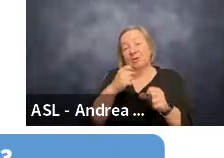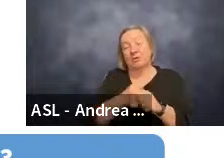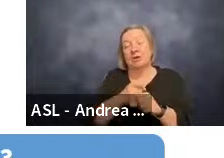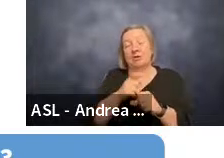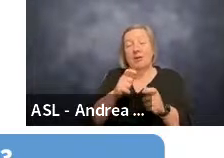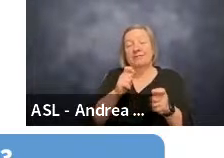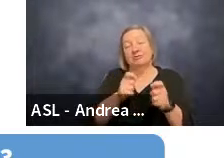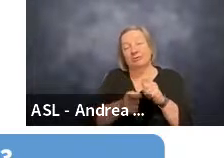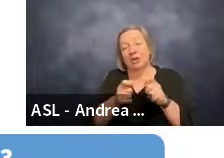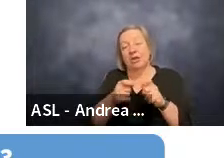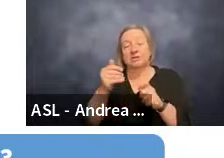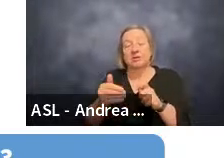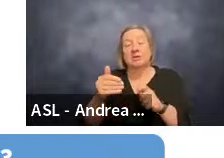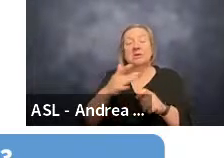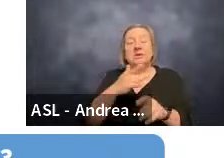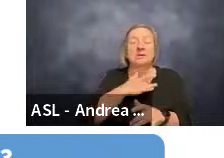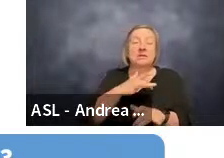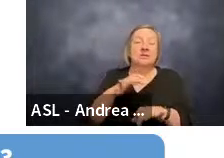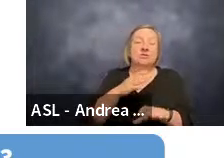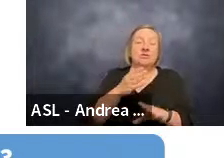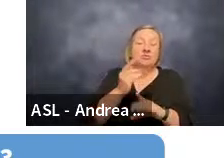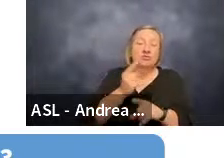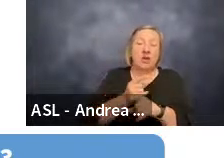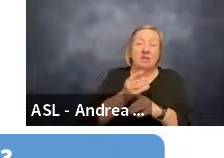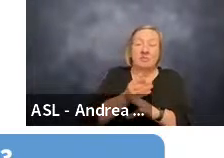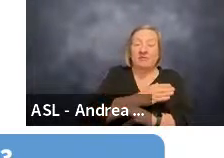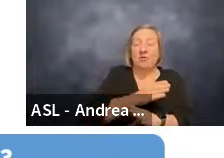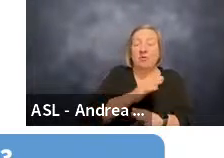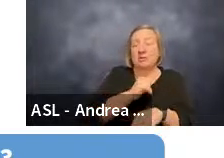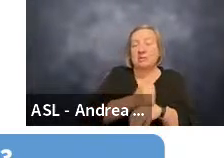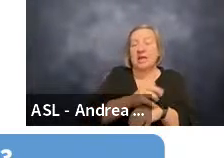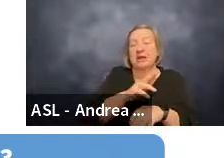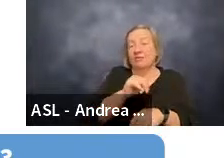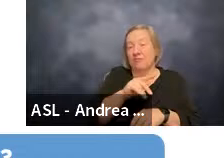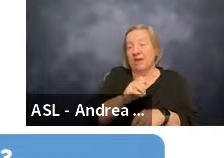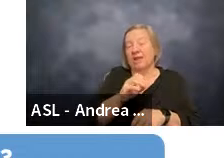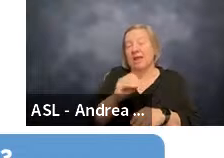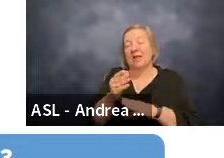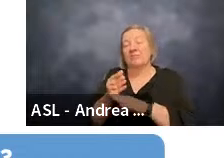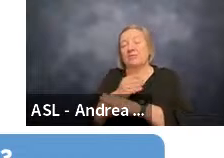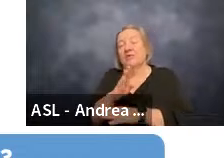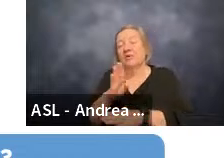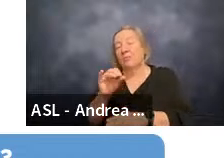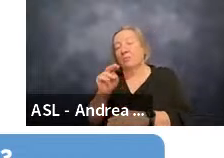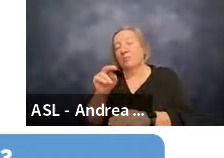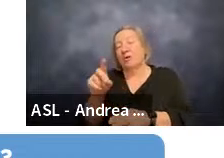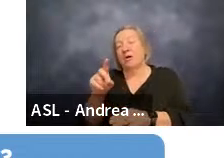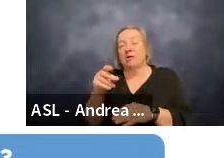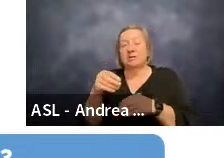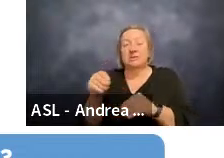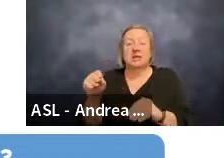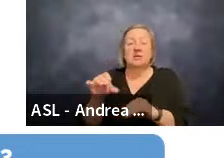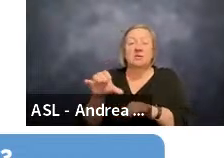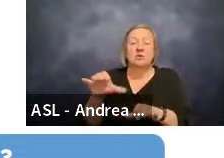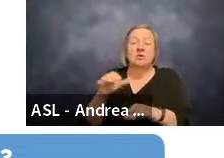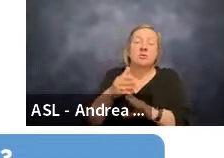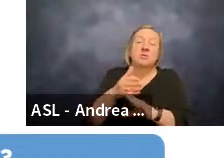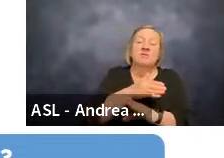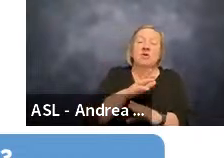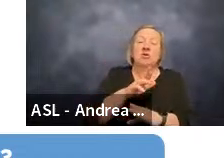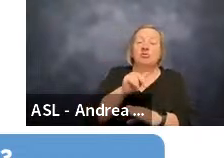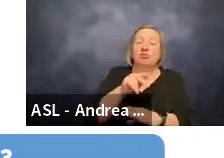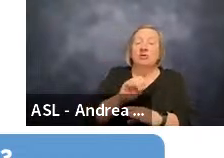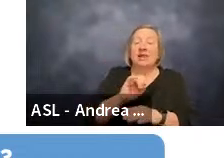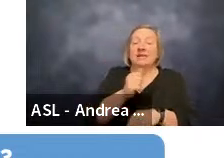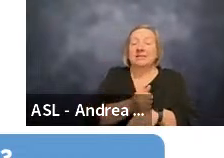So typically these are done right before rate setting and before bond sales. So for us, we're doing this right before the rate setting process.